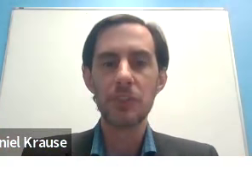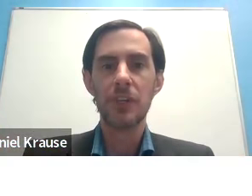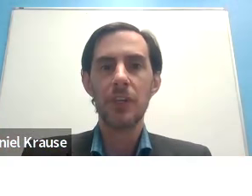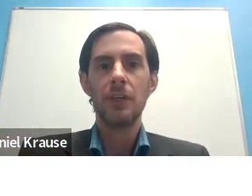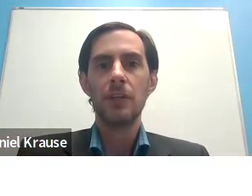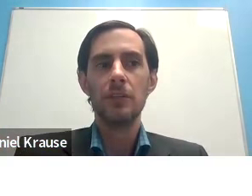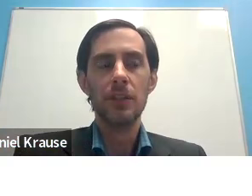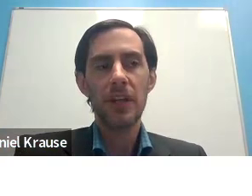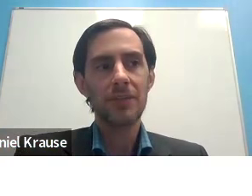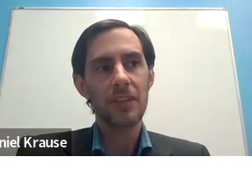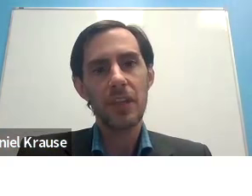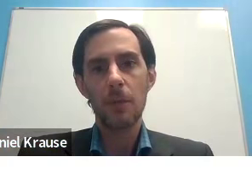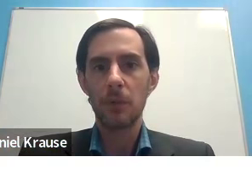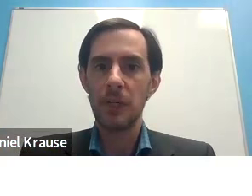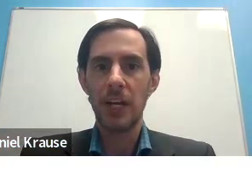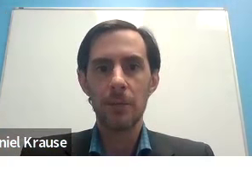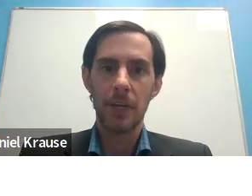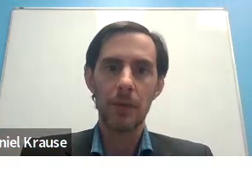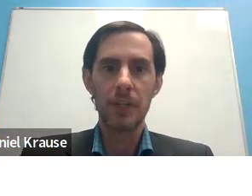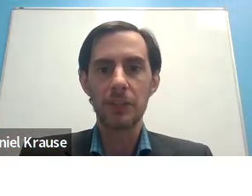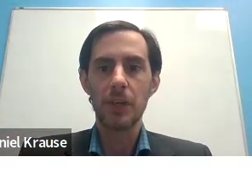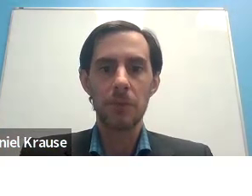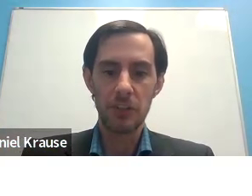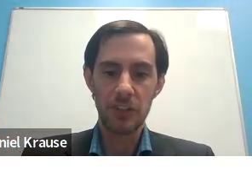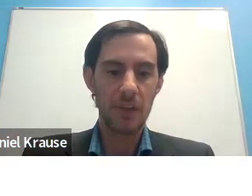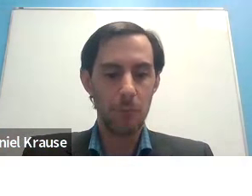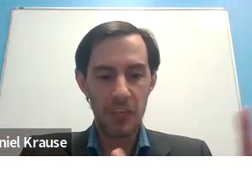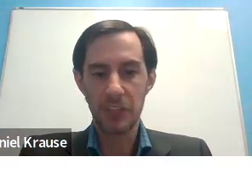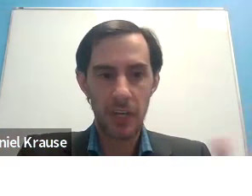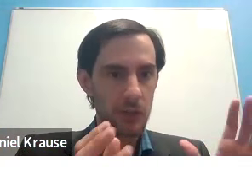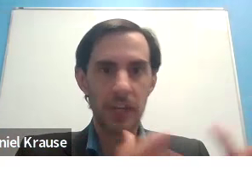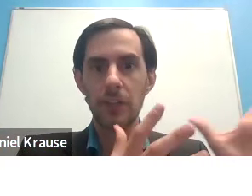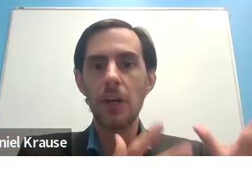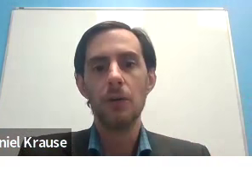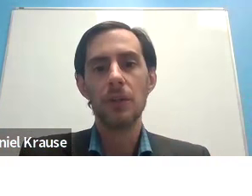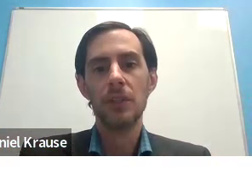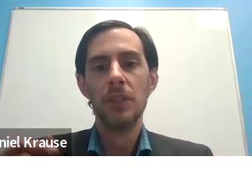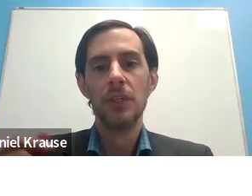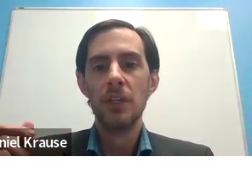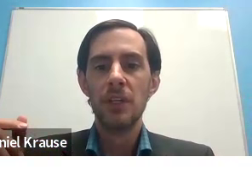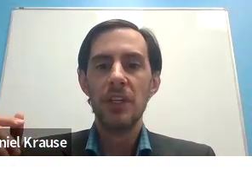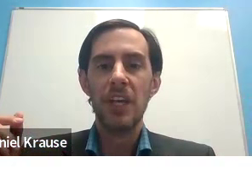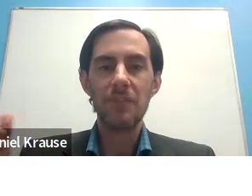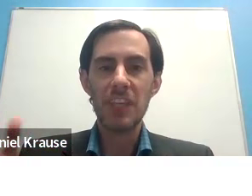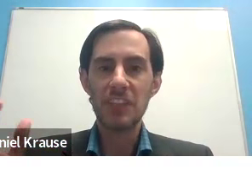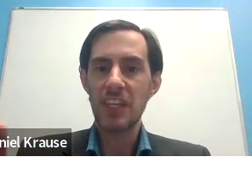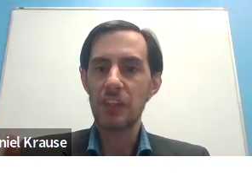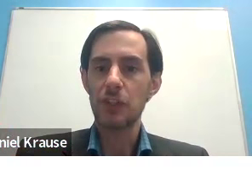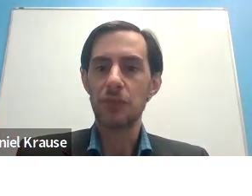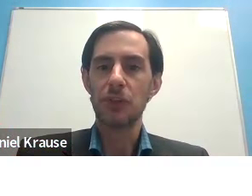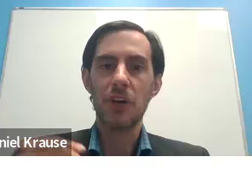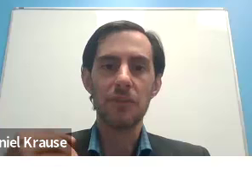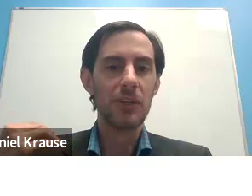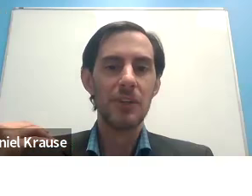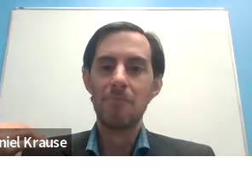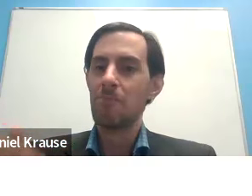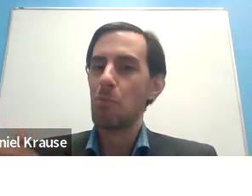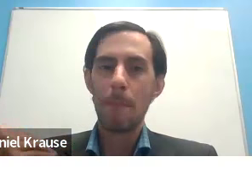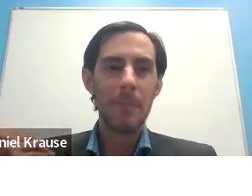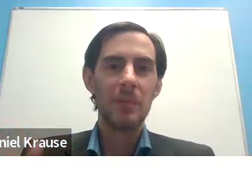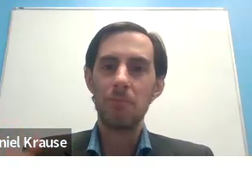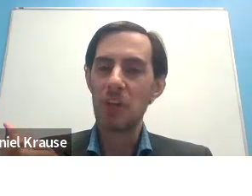thing comes, you don't have to think about, well, how am I going to write this up? You can just have basic contracting go. And if they say yes to your first